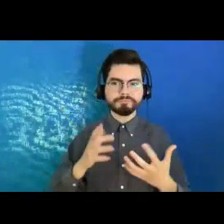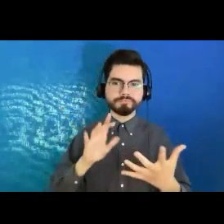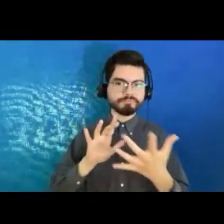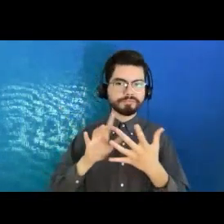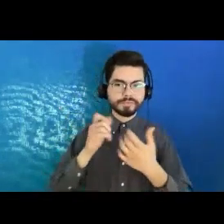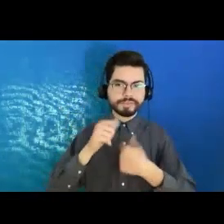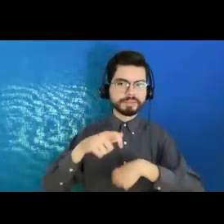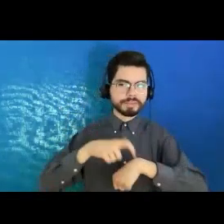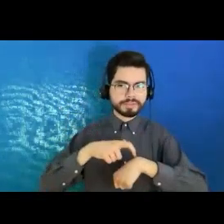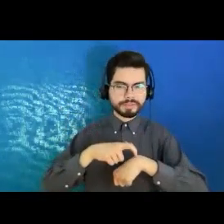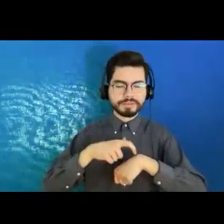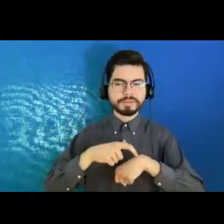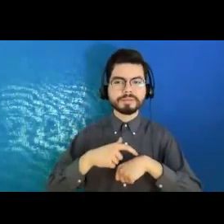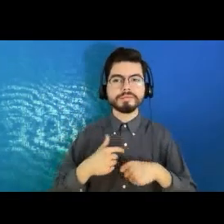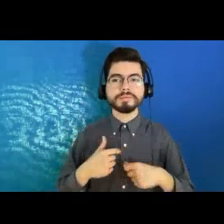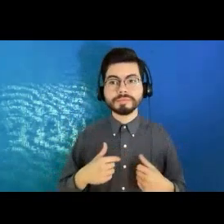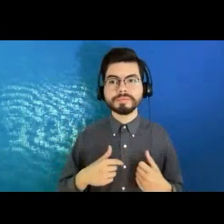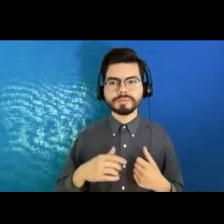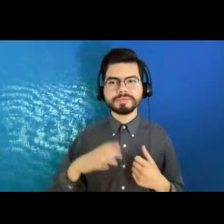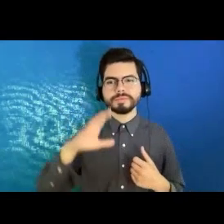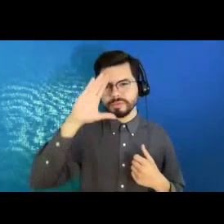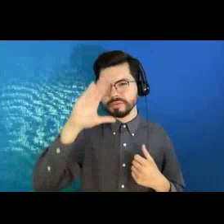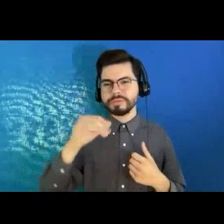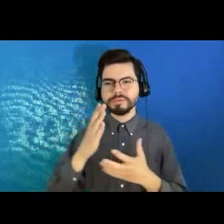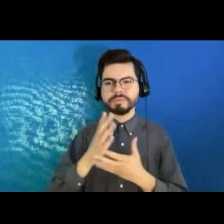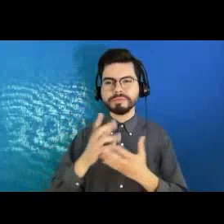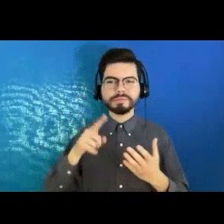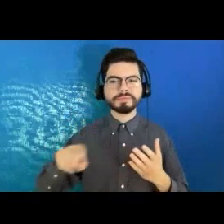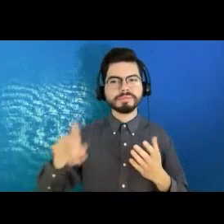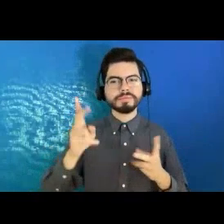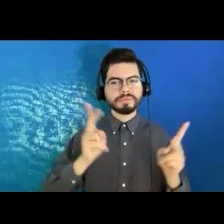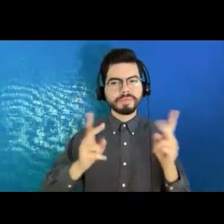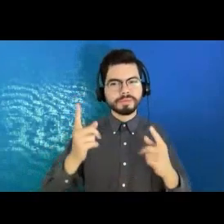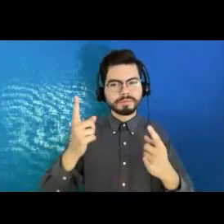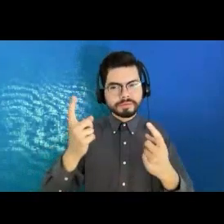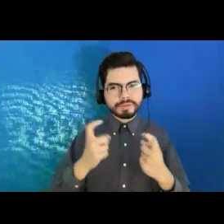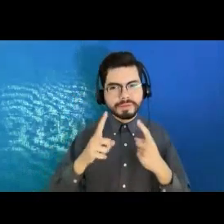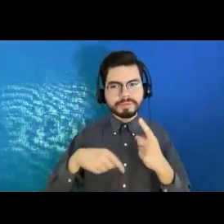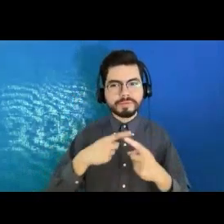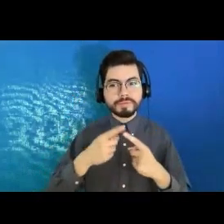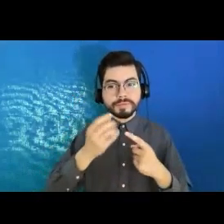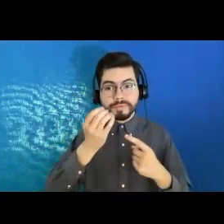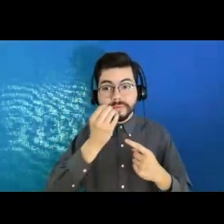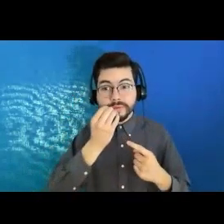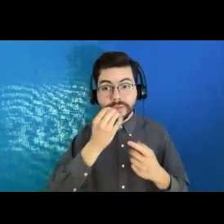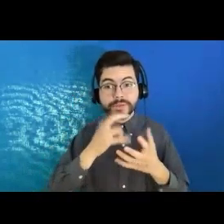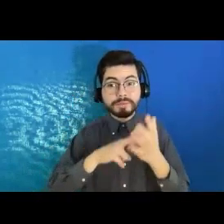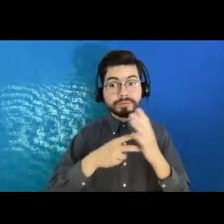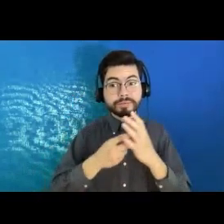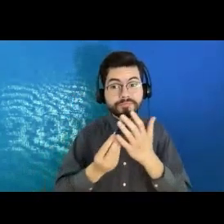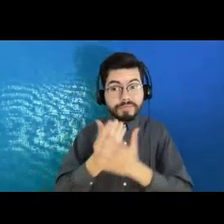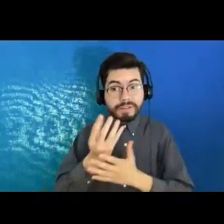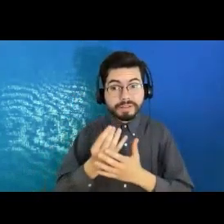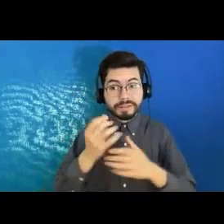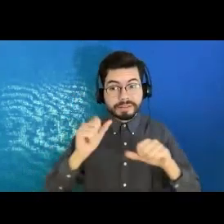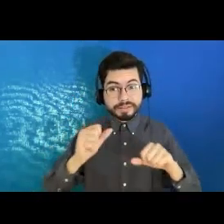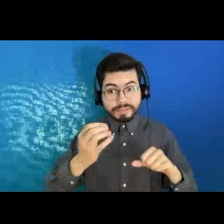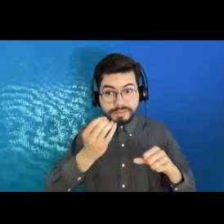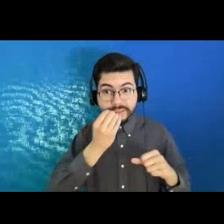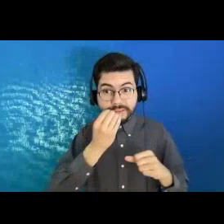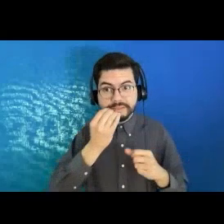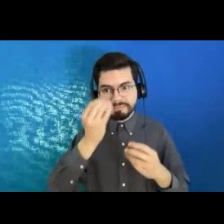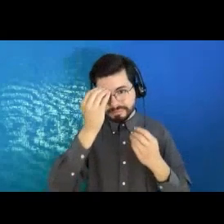me. I know that people have questions about edible plants, and my updated presentation did